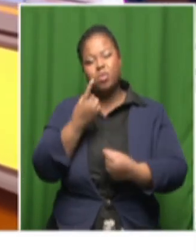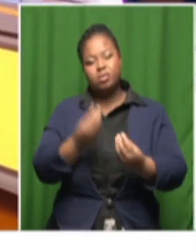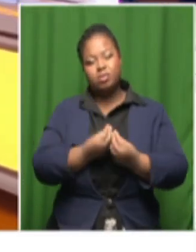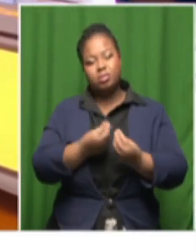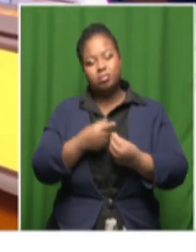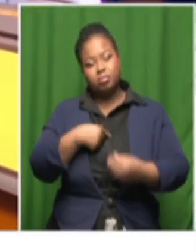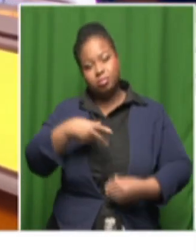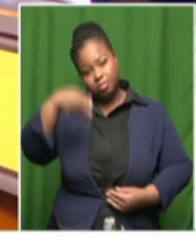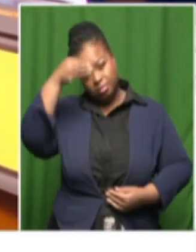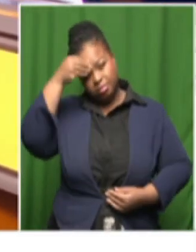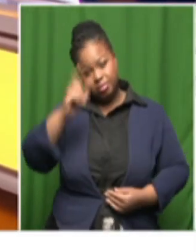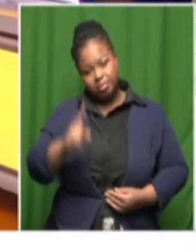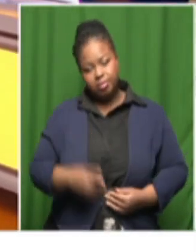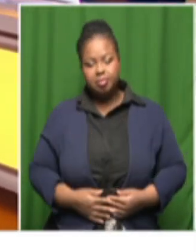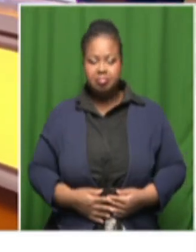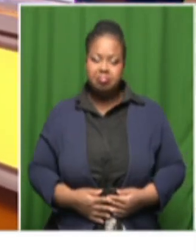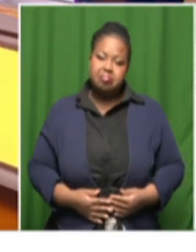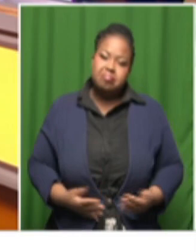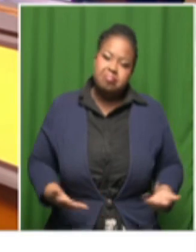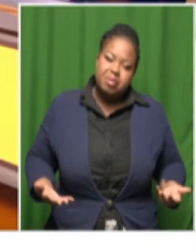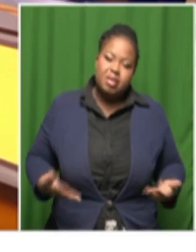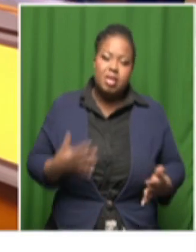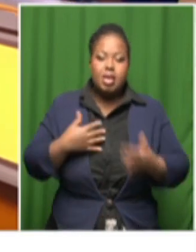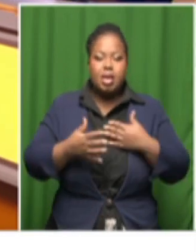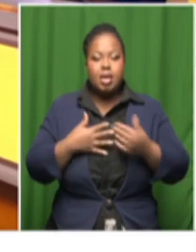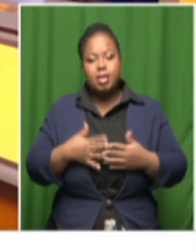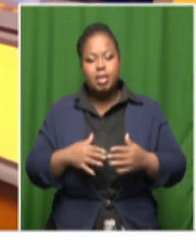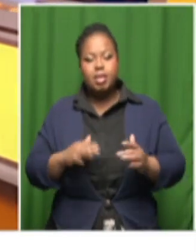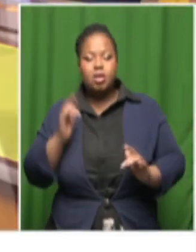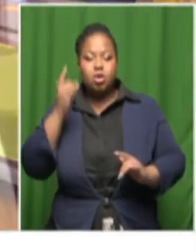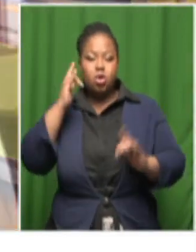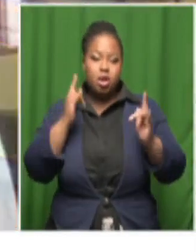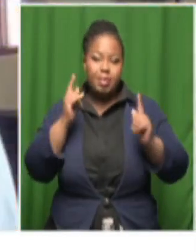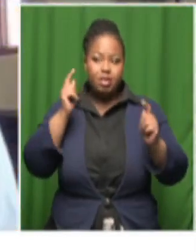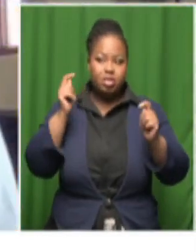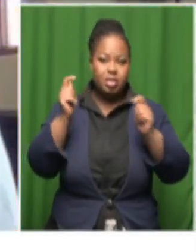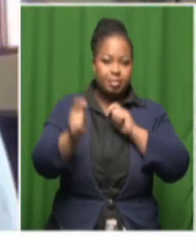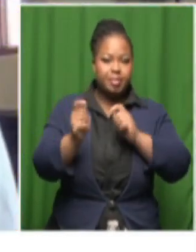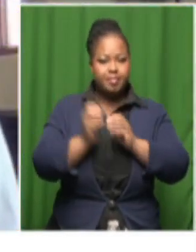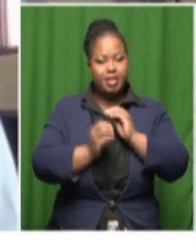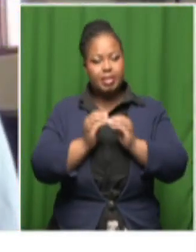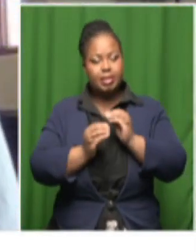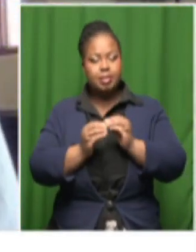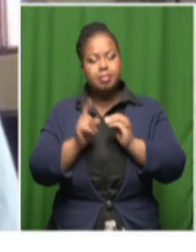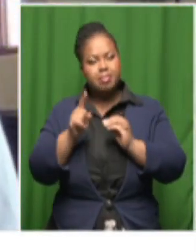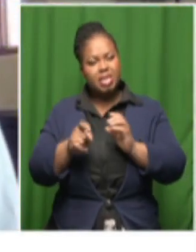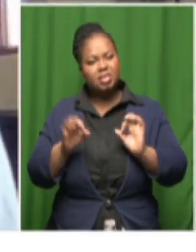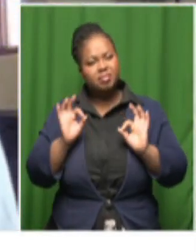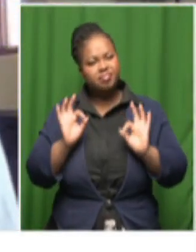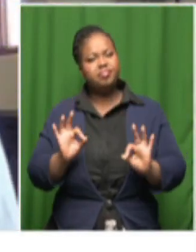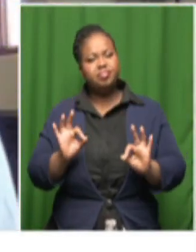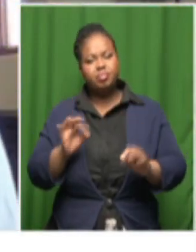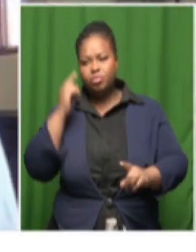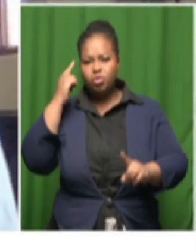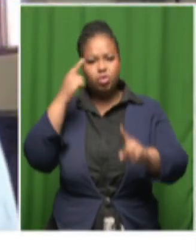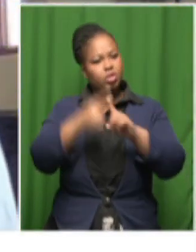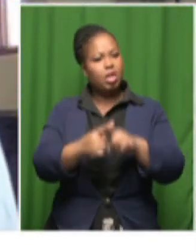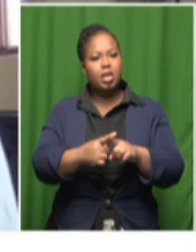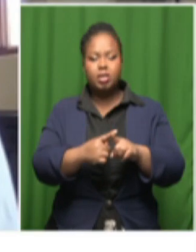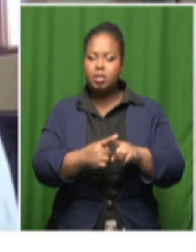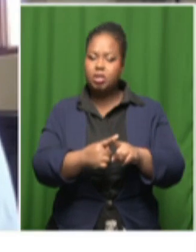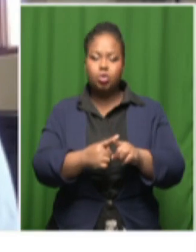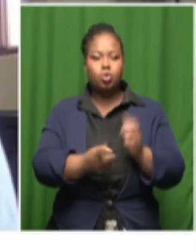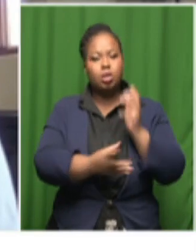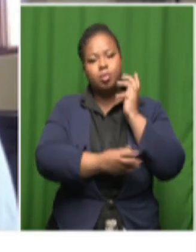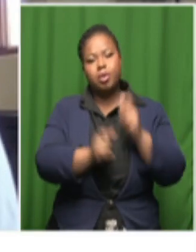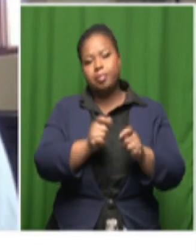lessons is that any urban regeneration schemes for the city have to be pro-poor. They can't be targeted to the middle